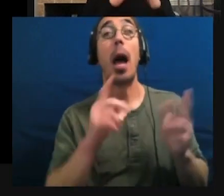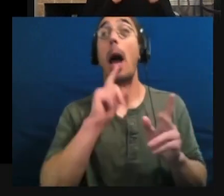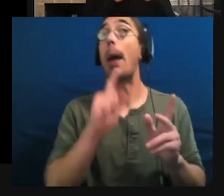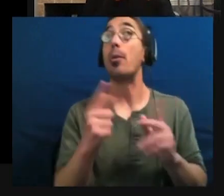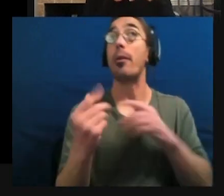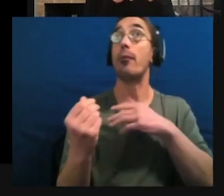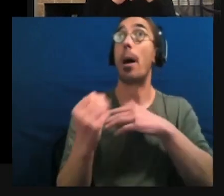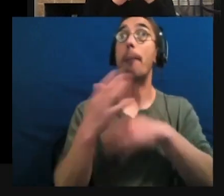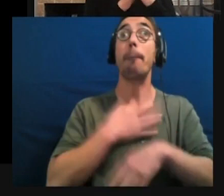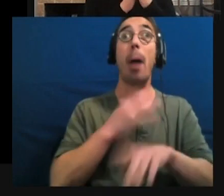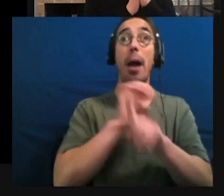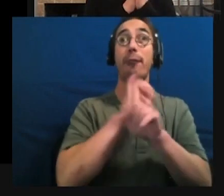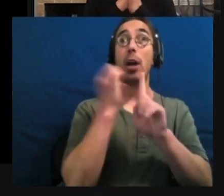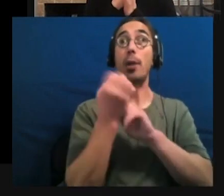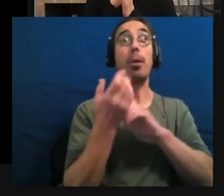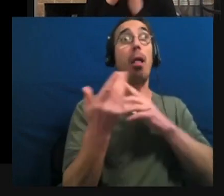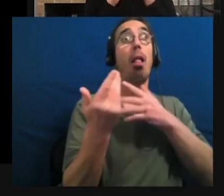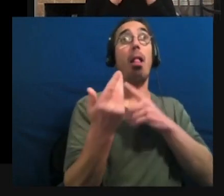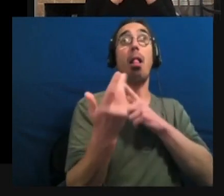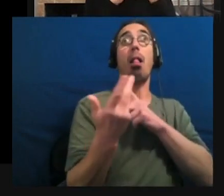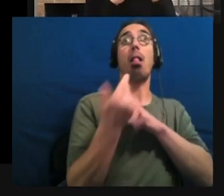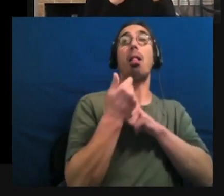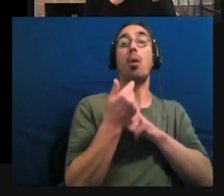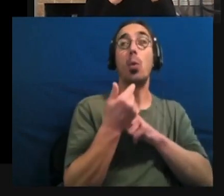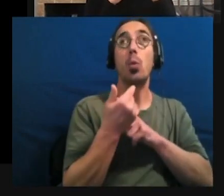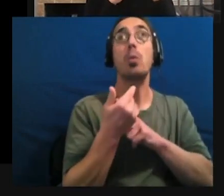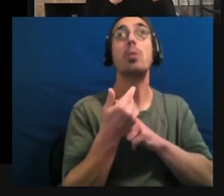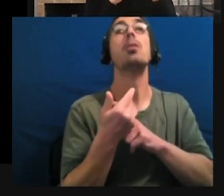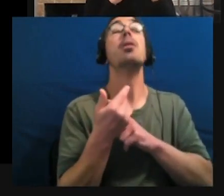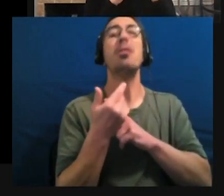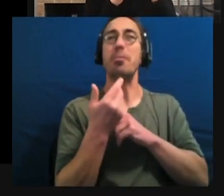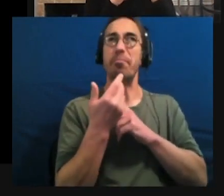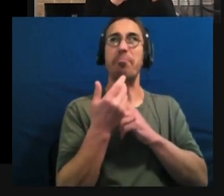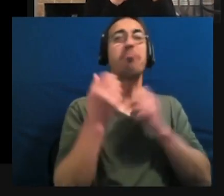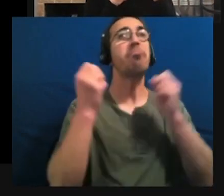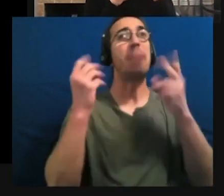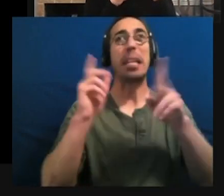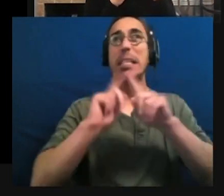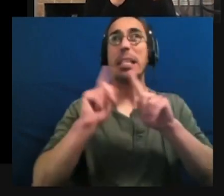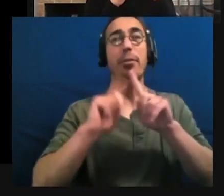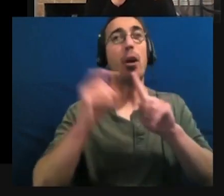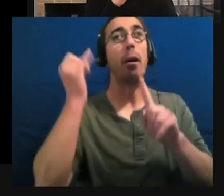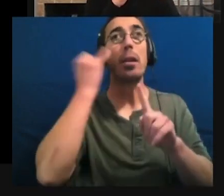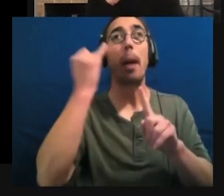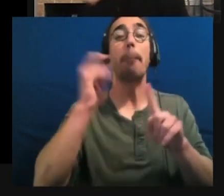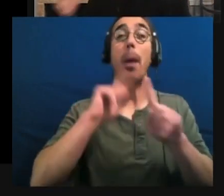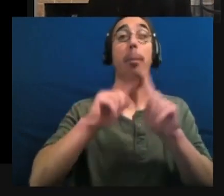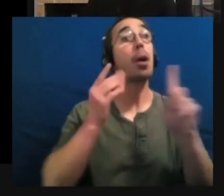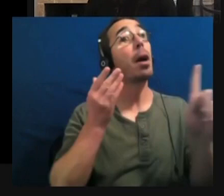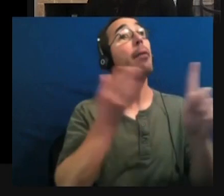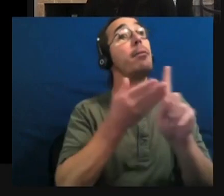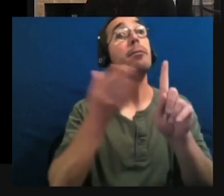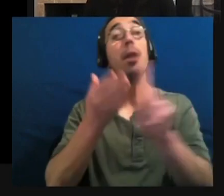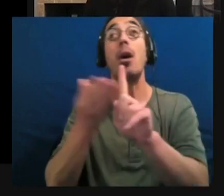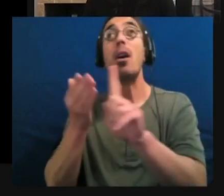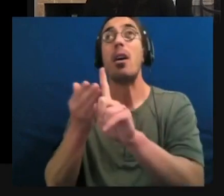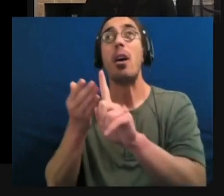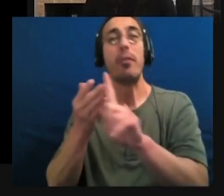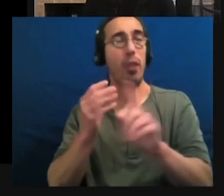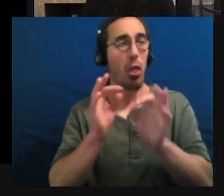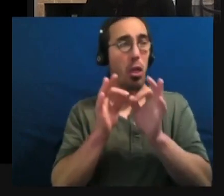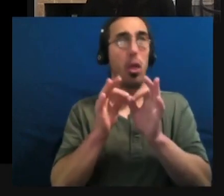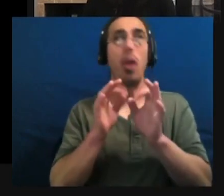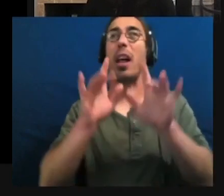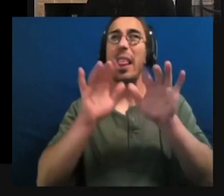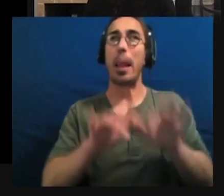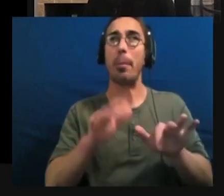learning disabilities, poor body awareness, various other things. I'm convincing through written words but not in real life, which I